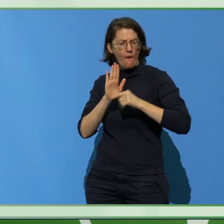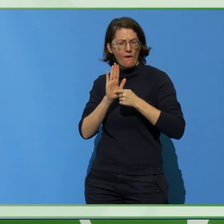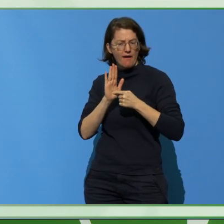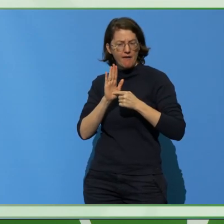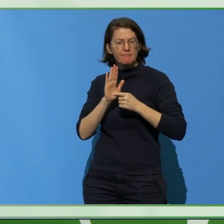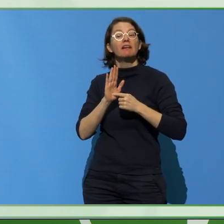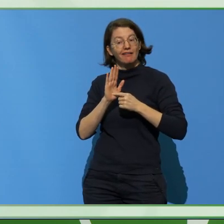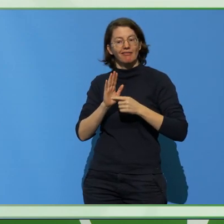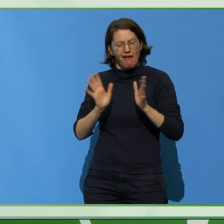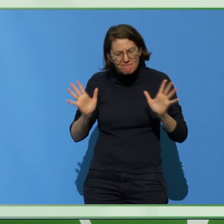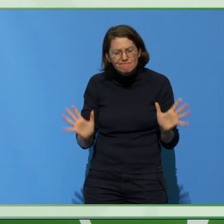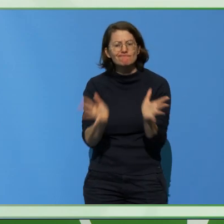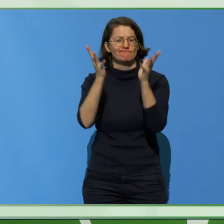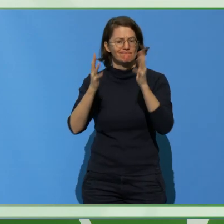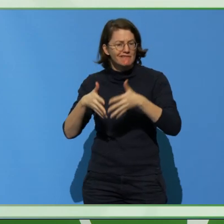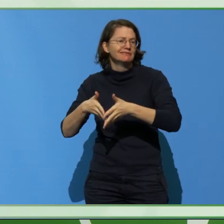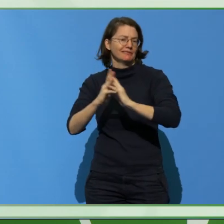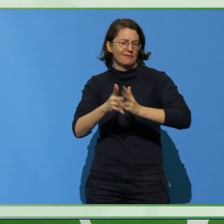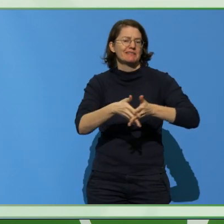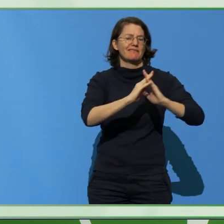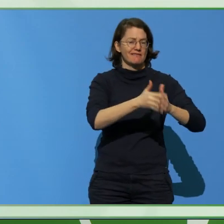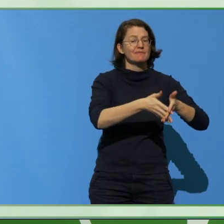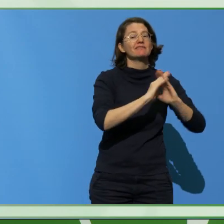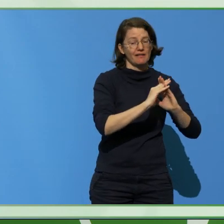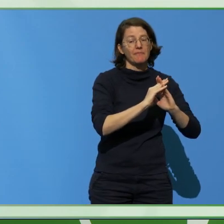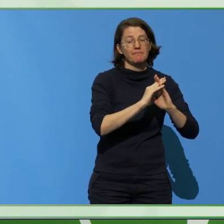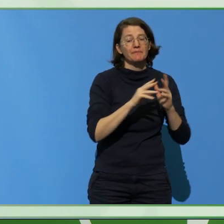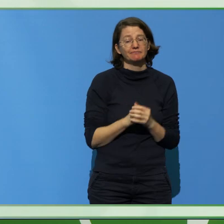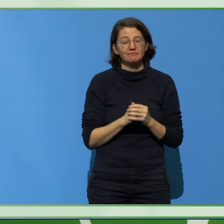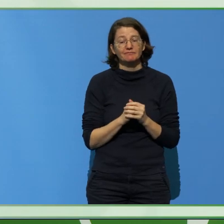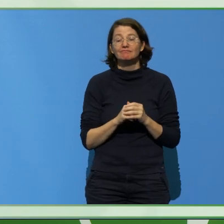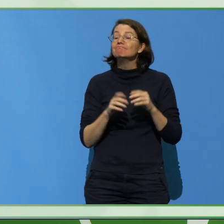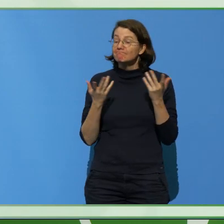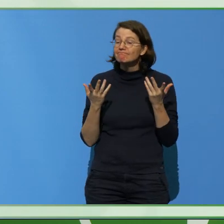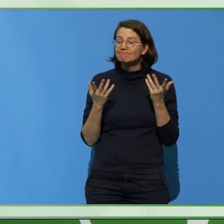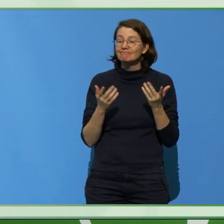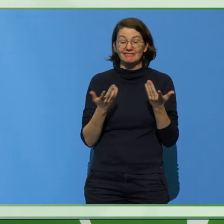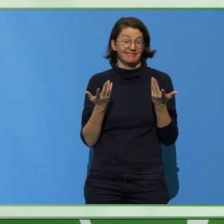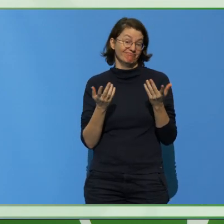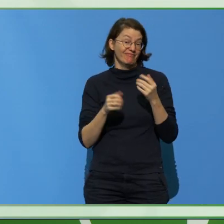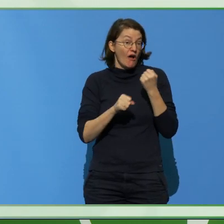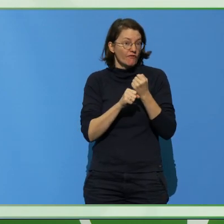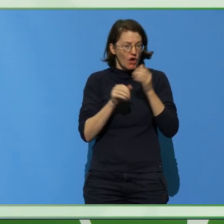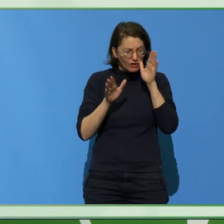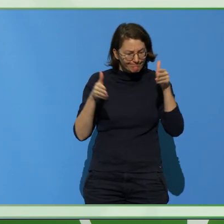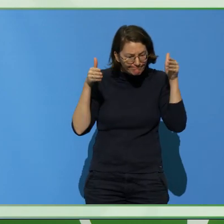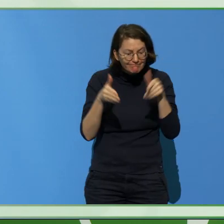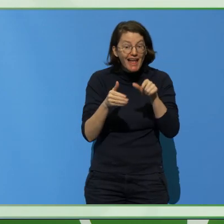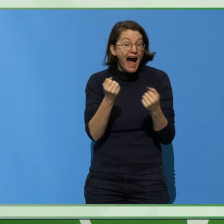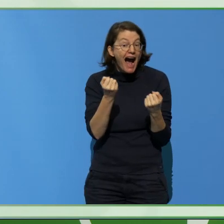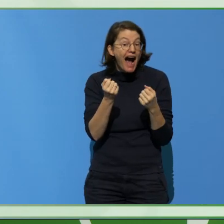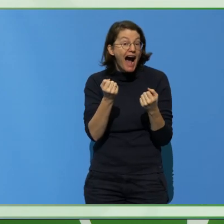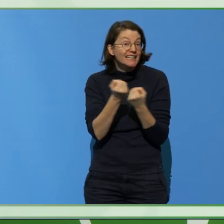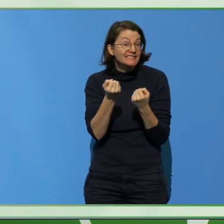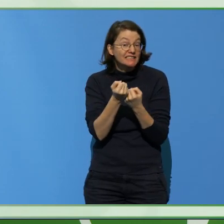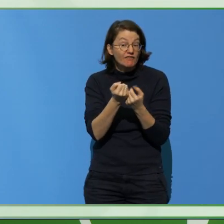past idea stage, so you have tested or built a prototype. And we are